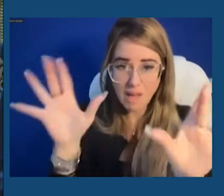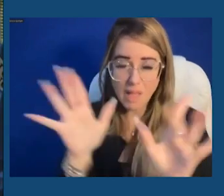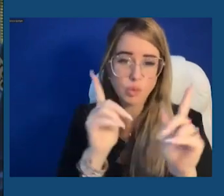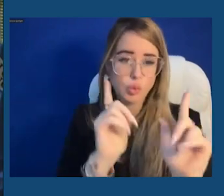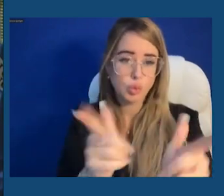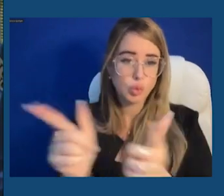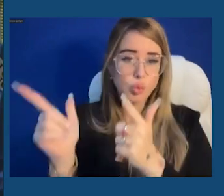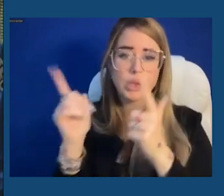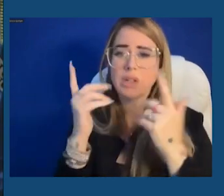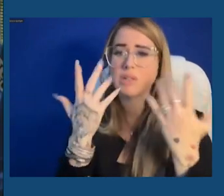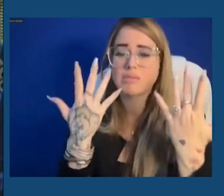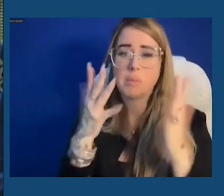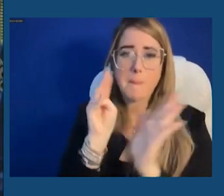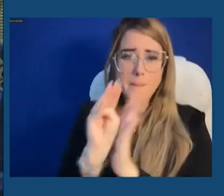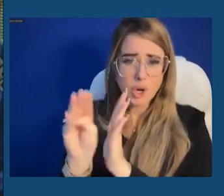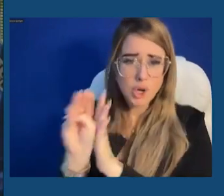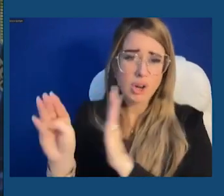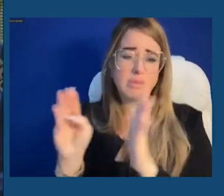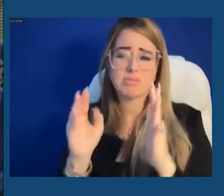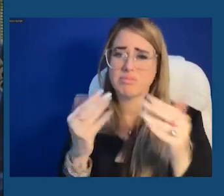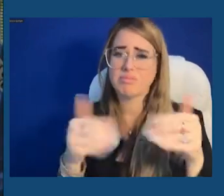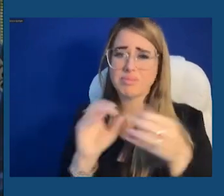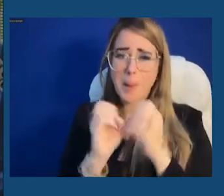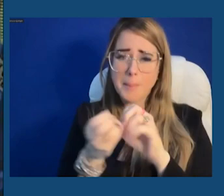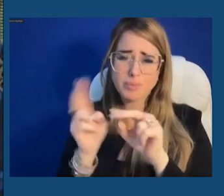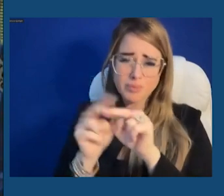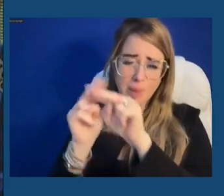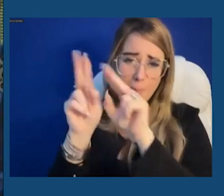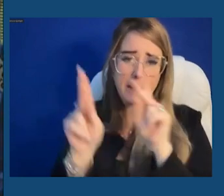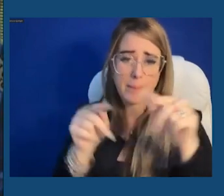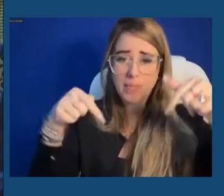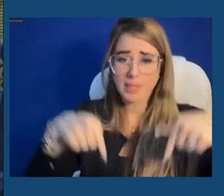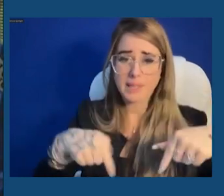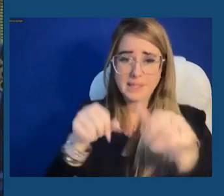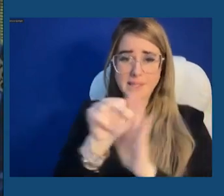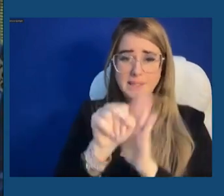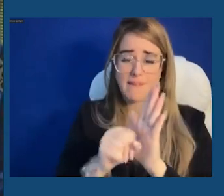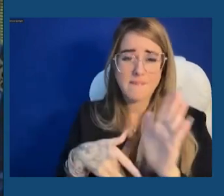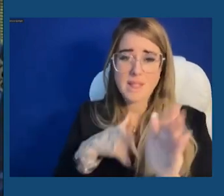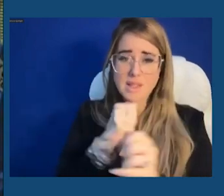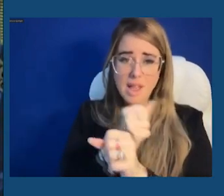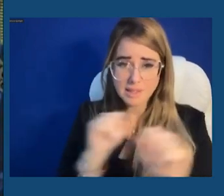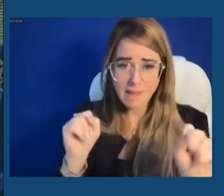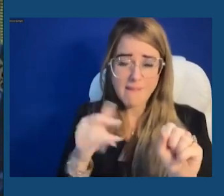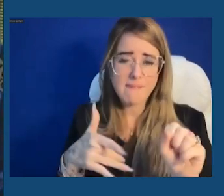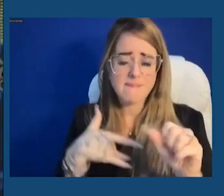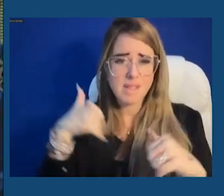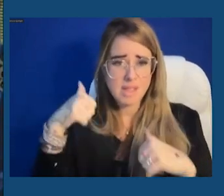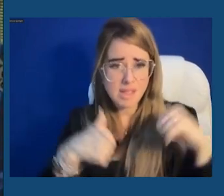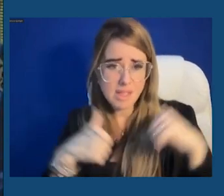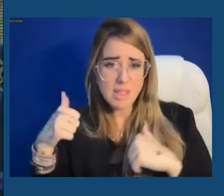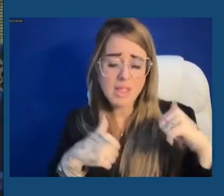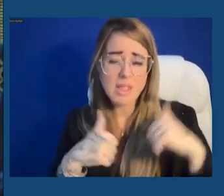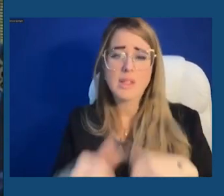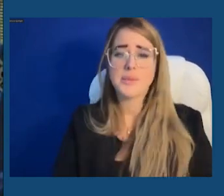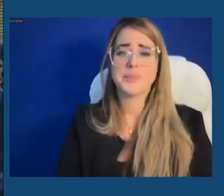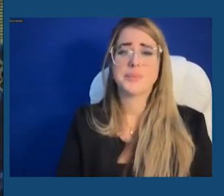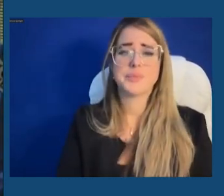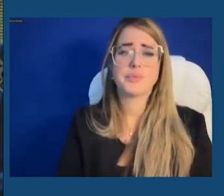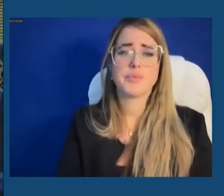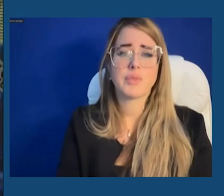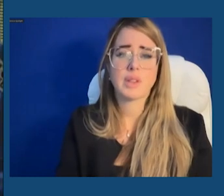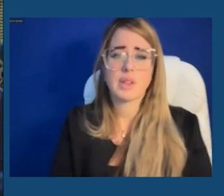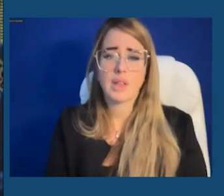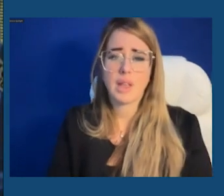up, and people really in our state felt unsafe. And there was this unease, this uncertainty, and I knew this had to change. I